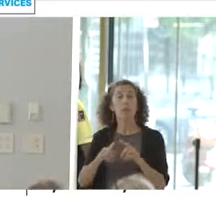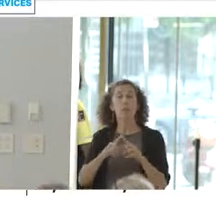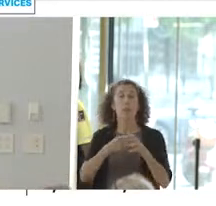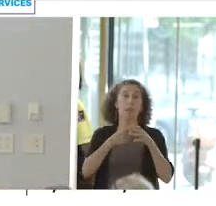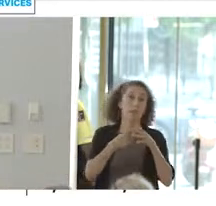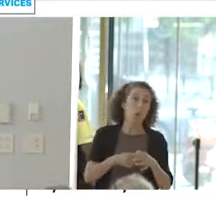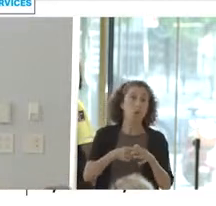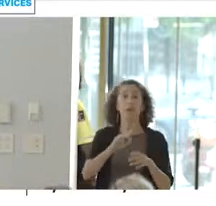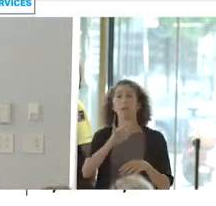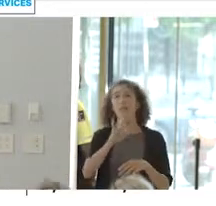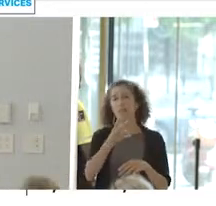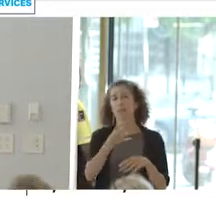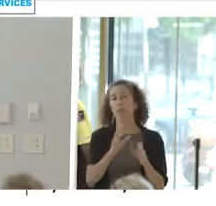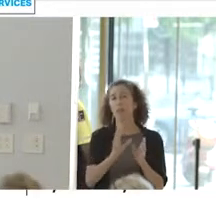together.